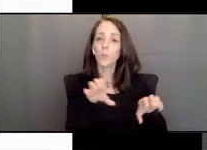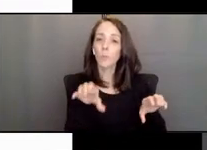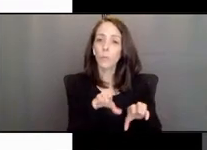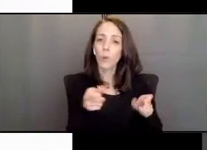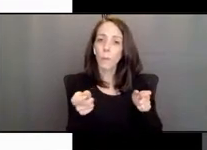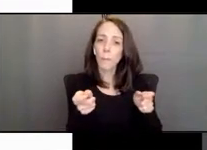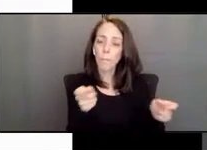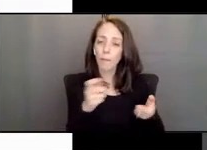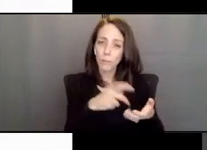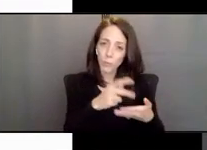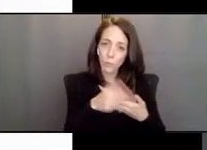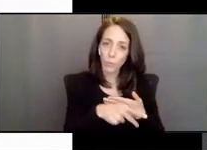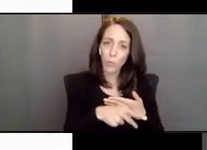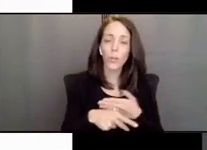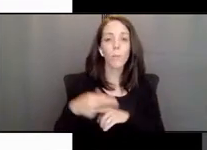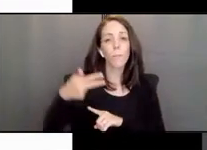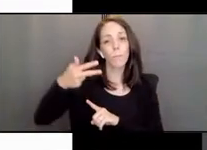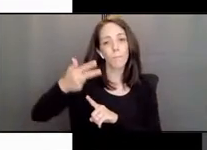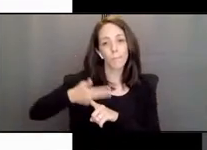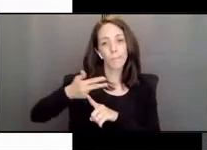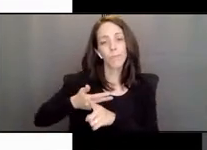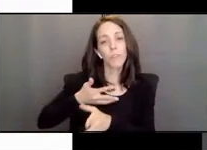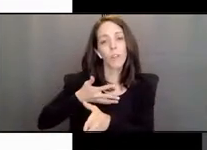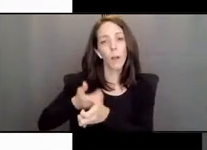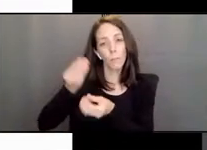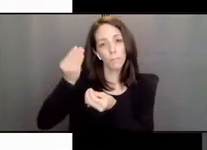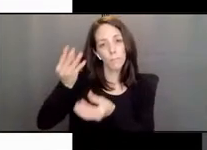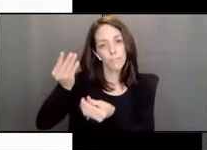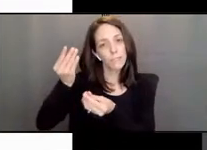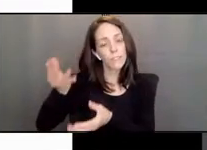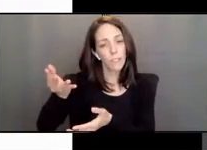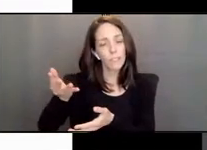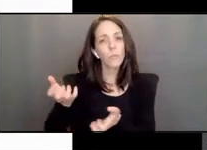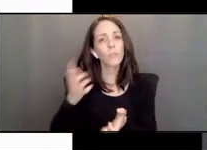providing quarterly updates so that we can identify